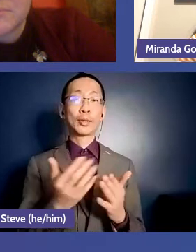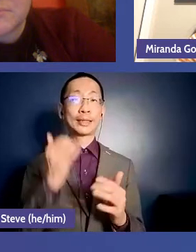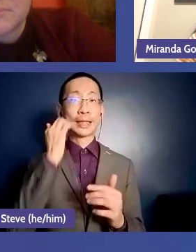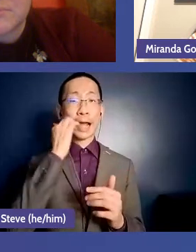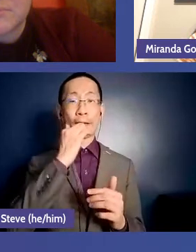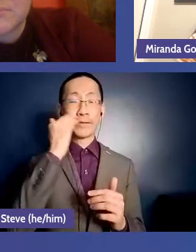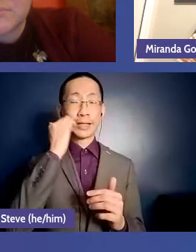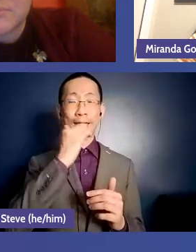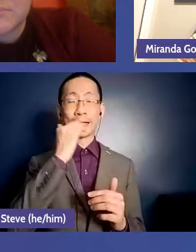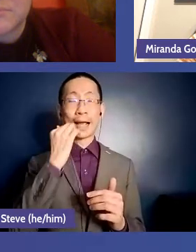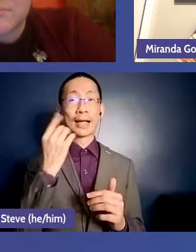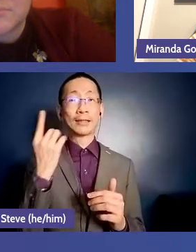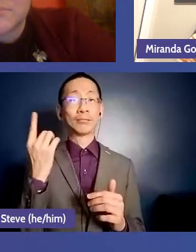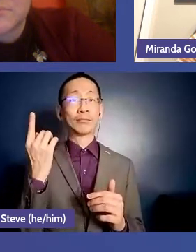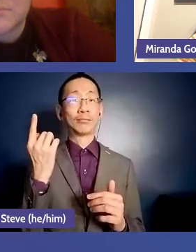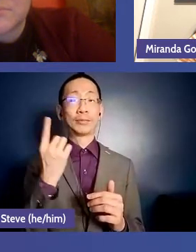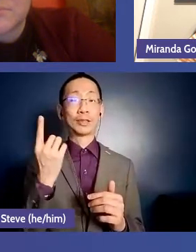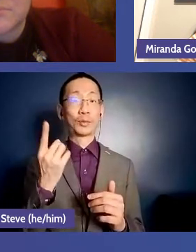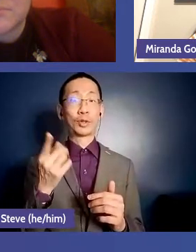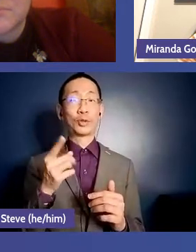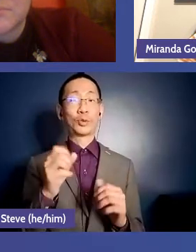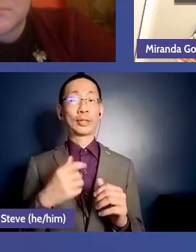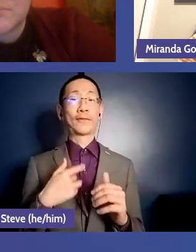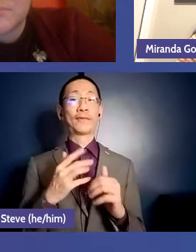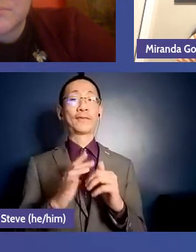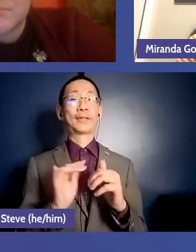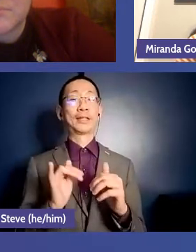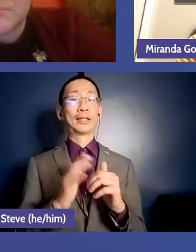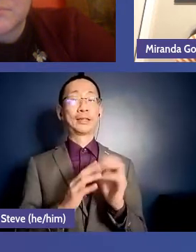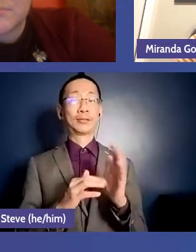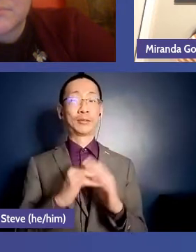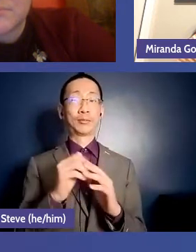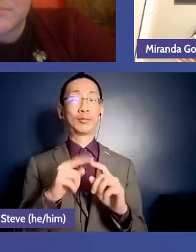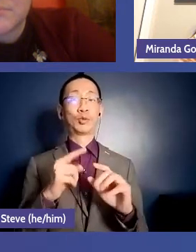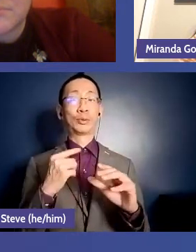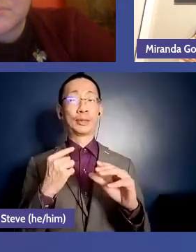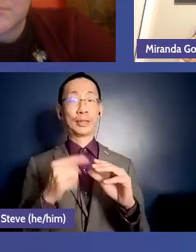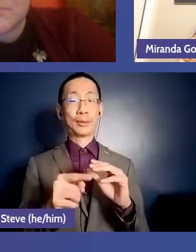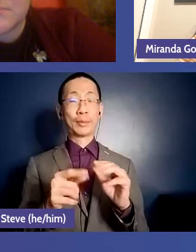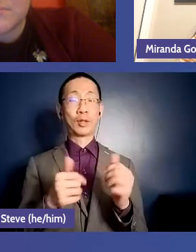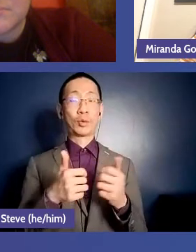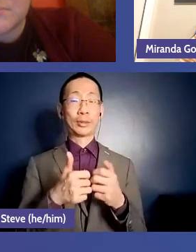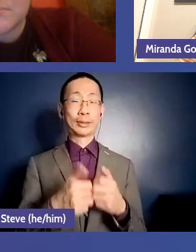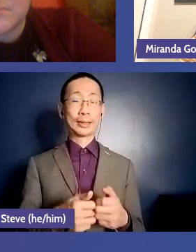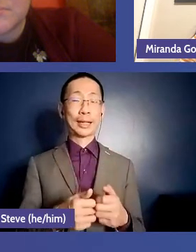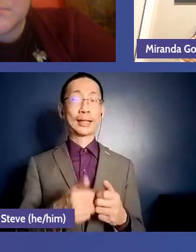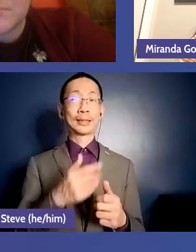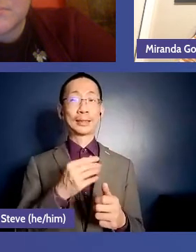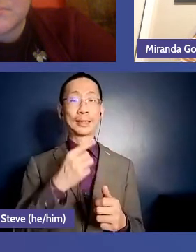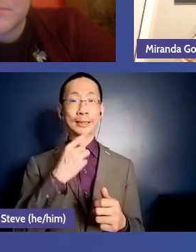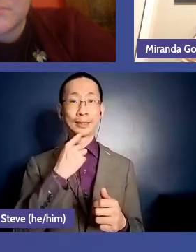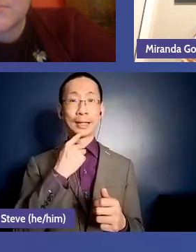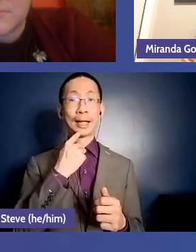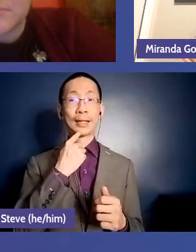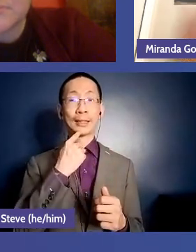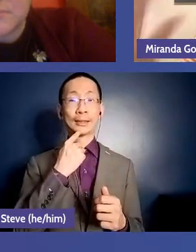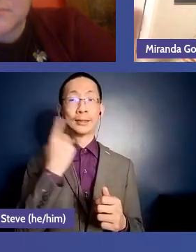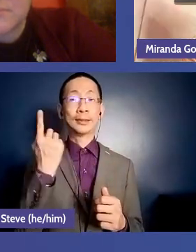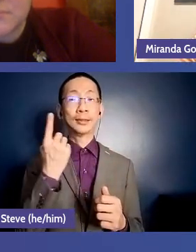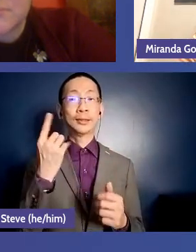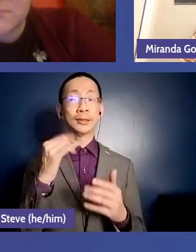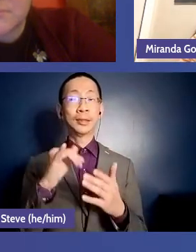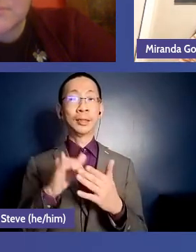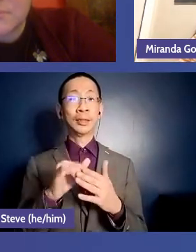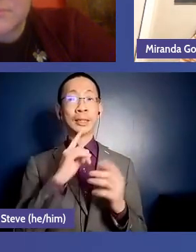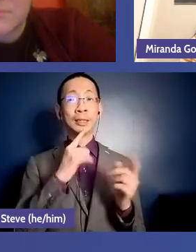can, who you feel like you can send an email to or a text to and say, something